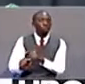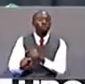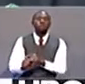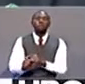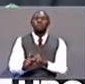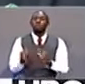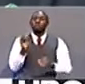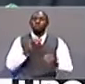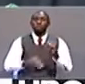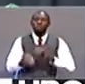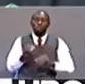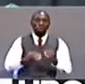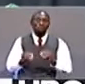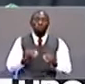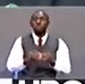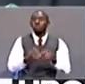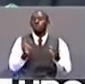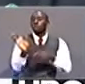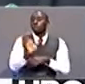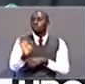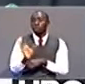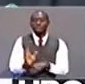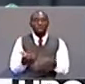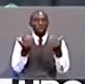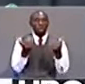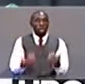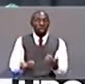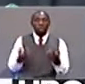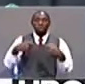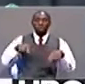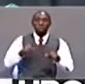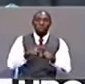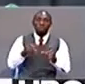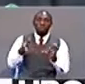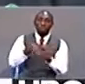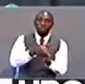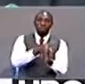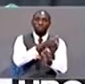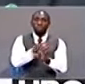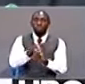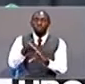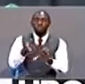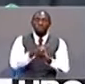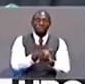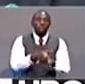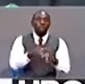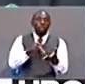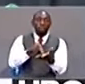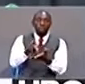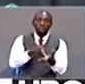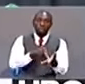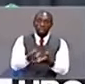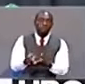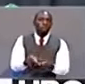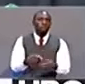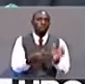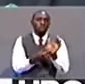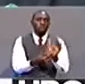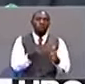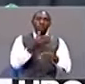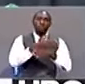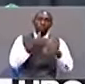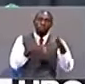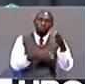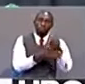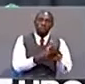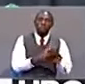ECOP company and will now guide the funding of the shareholding, finance structure, and general